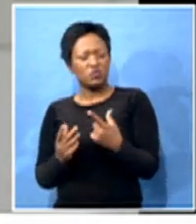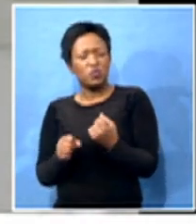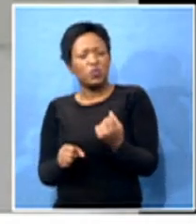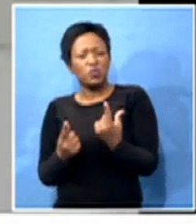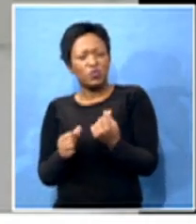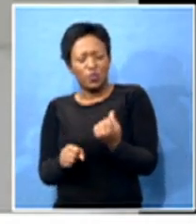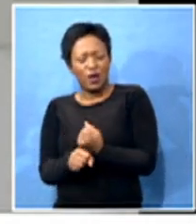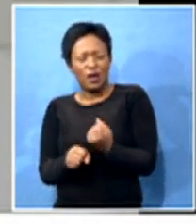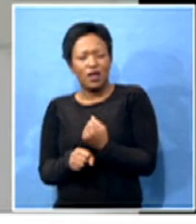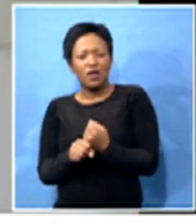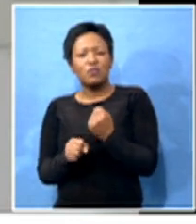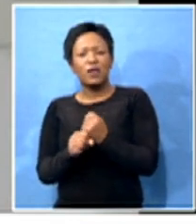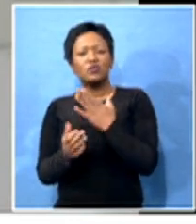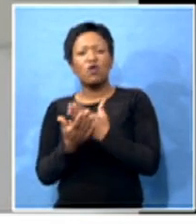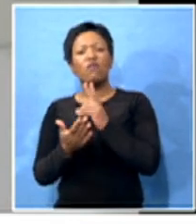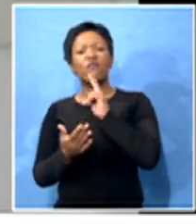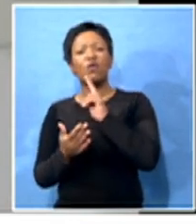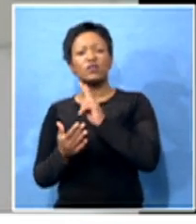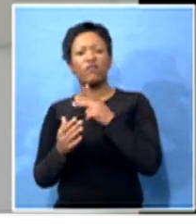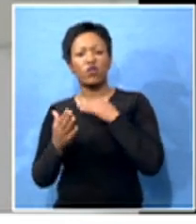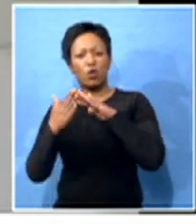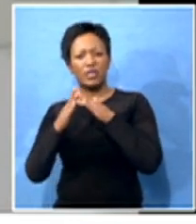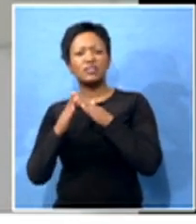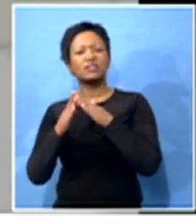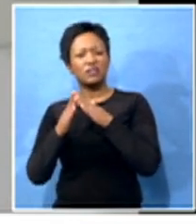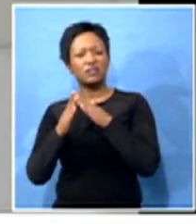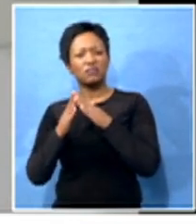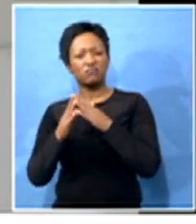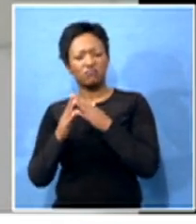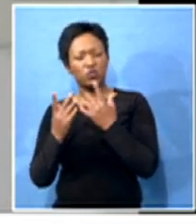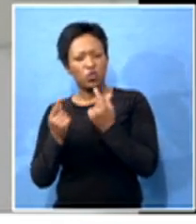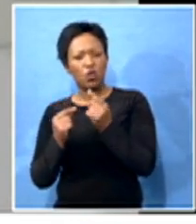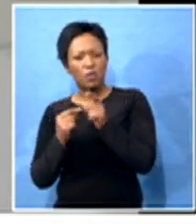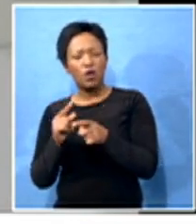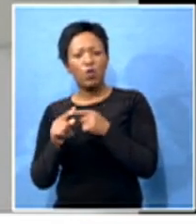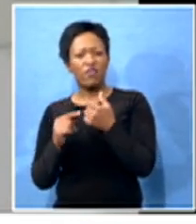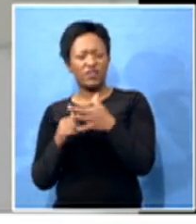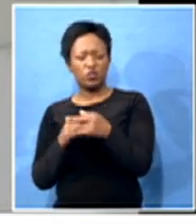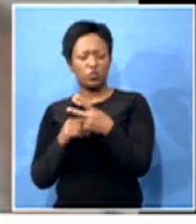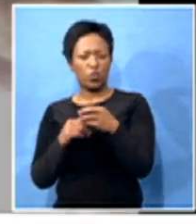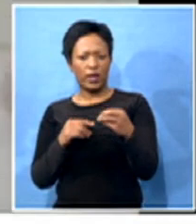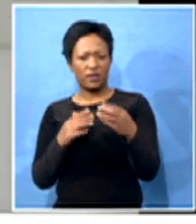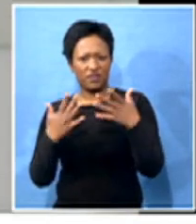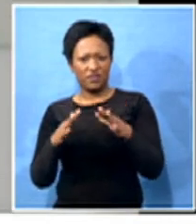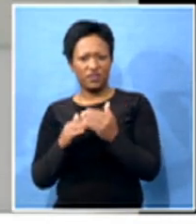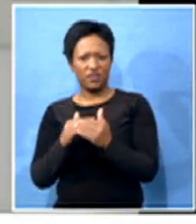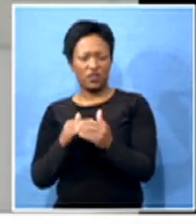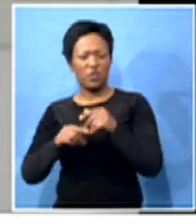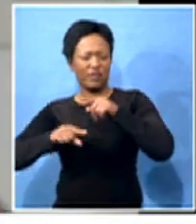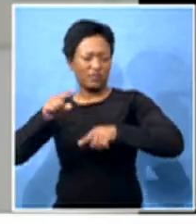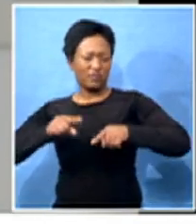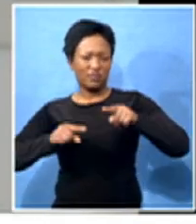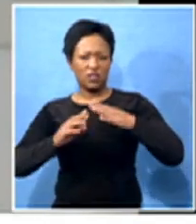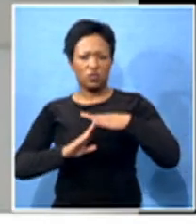voice of communities is amplified and that they can get justice. We suggested something like 200, and we've written to various of